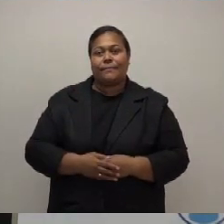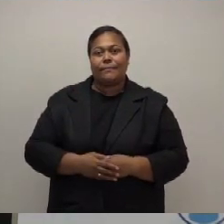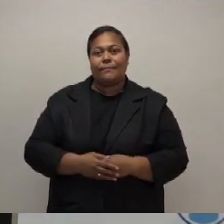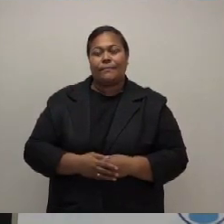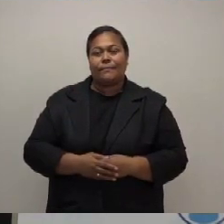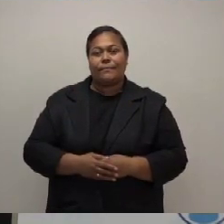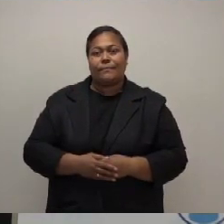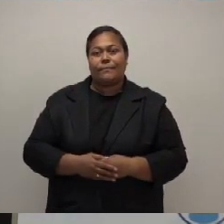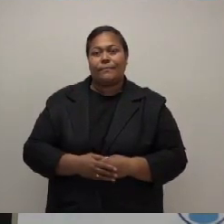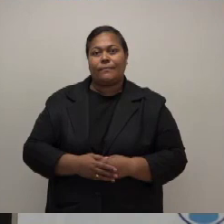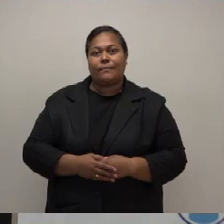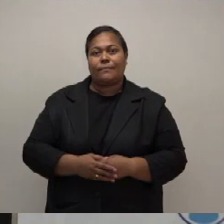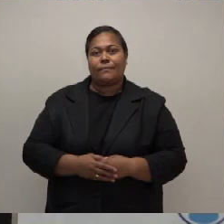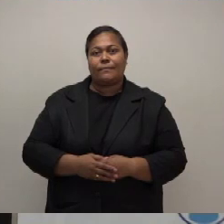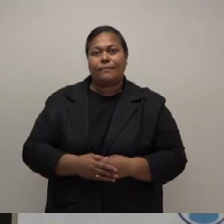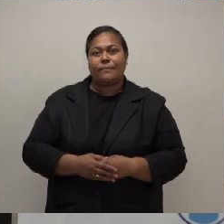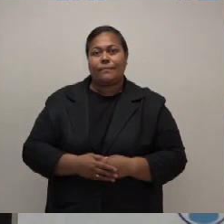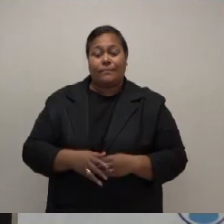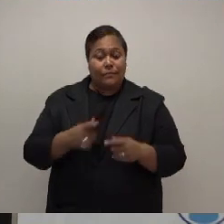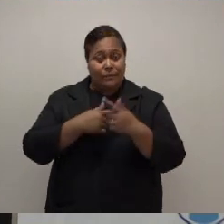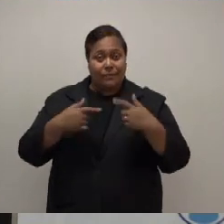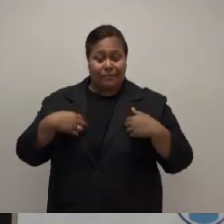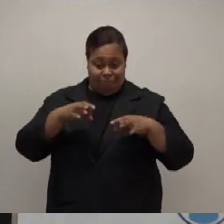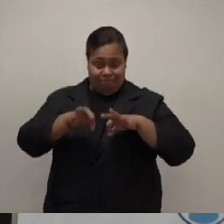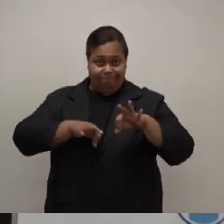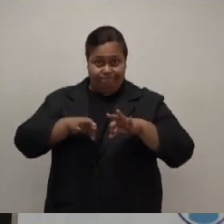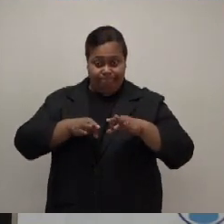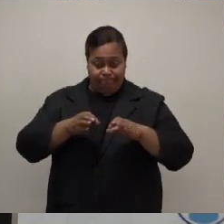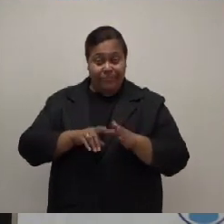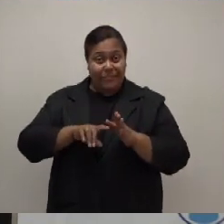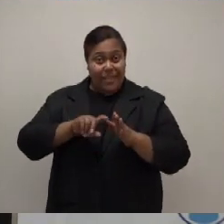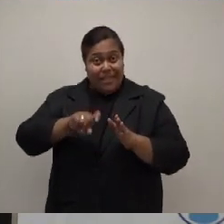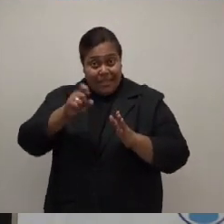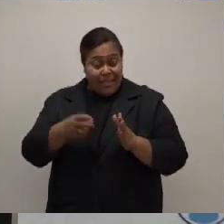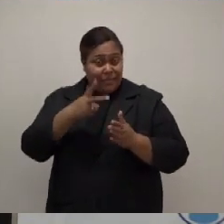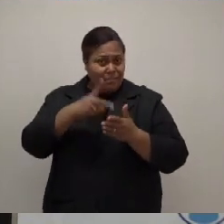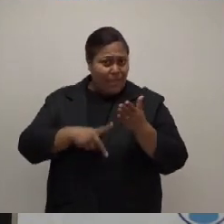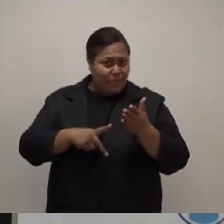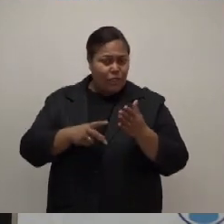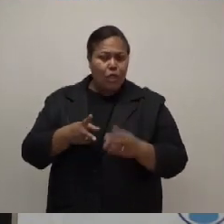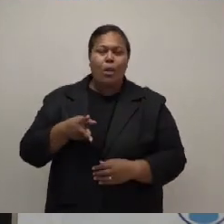We've tied this next phase of our COVID response to the launch of the